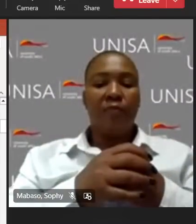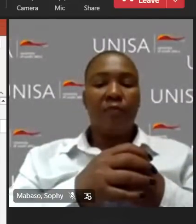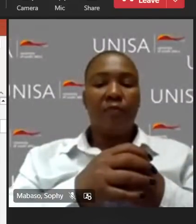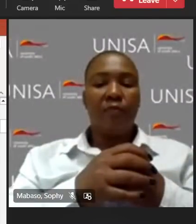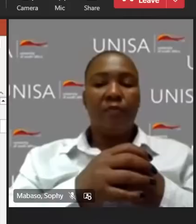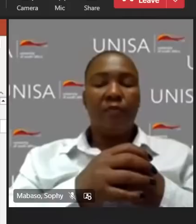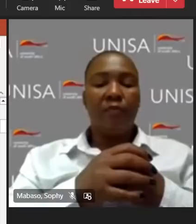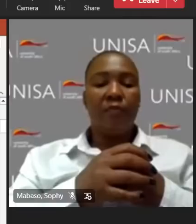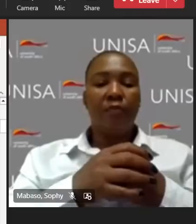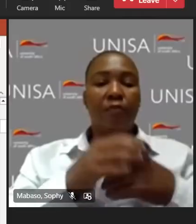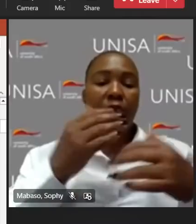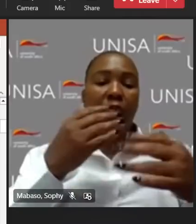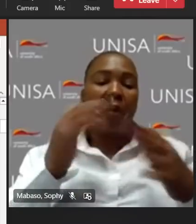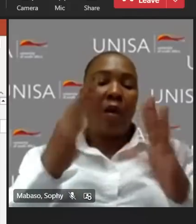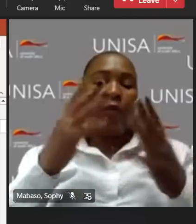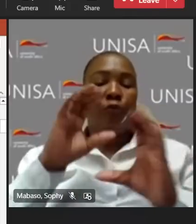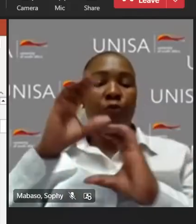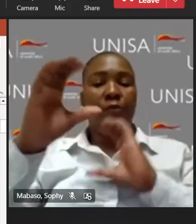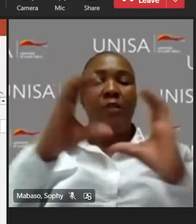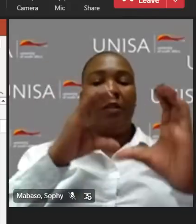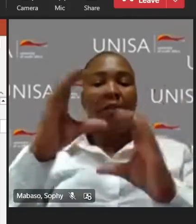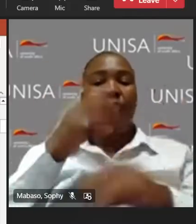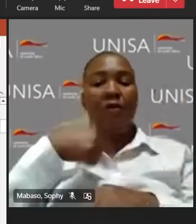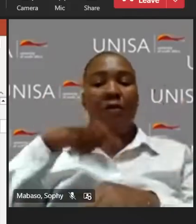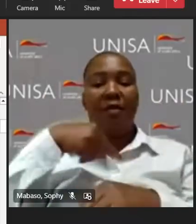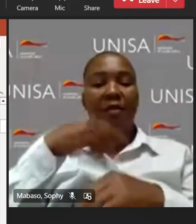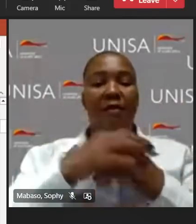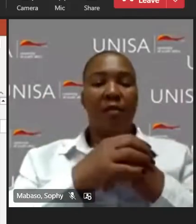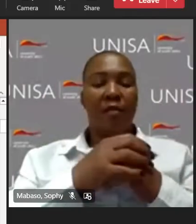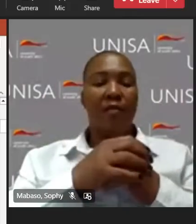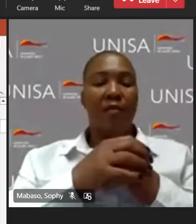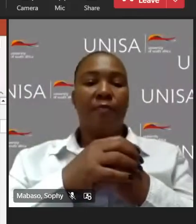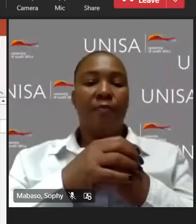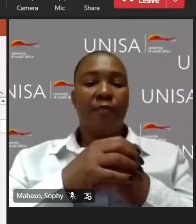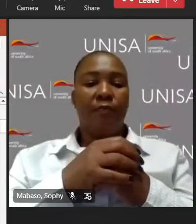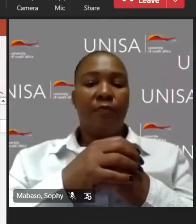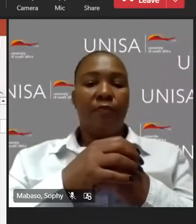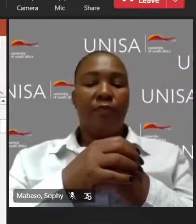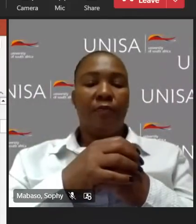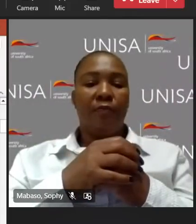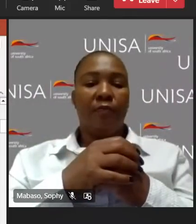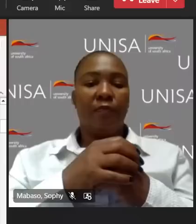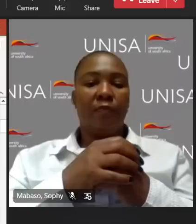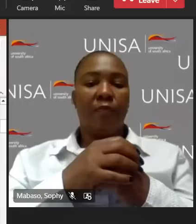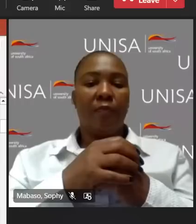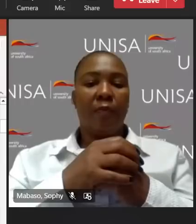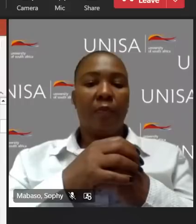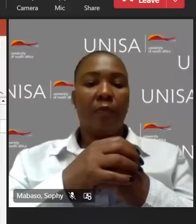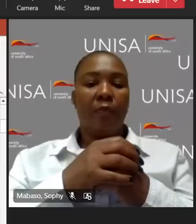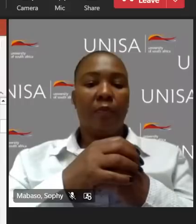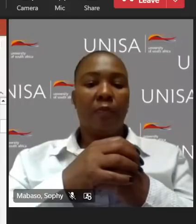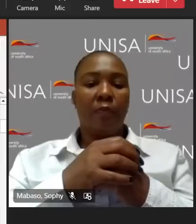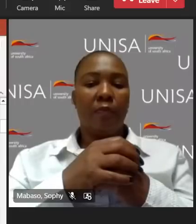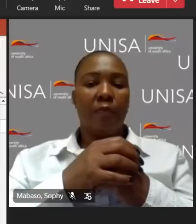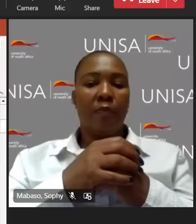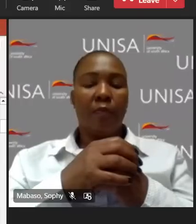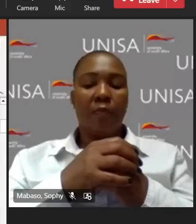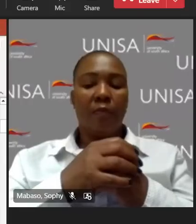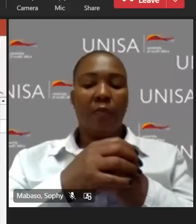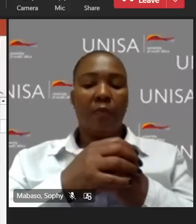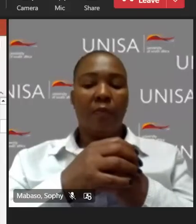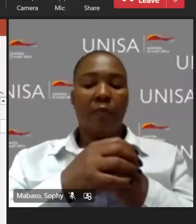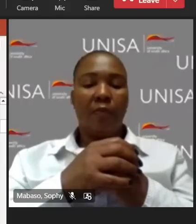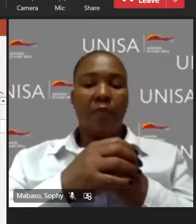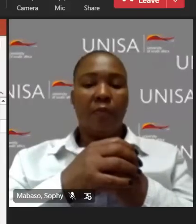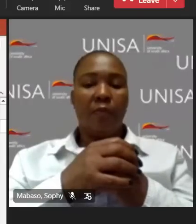communicate with us if need so. Right. Let's do this.